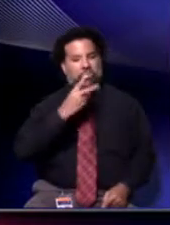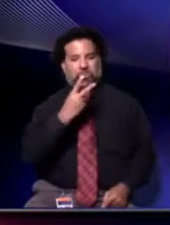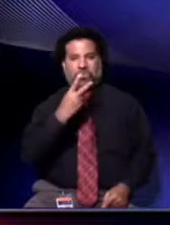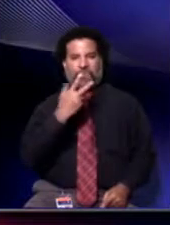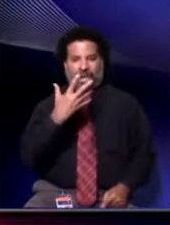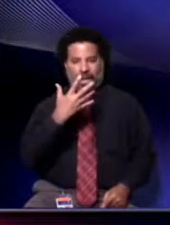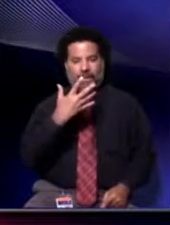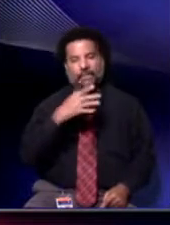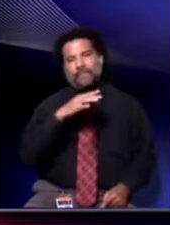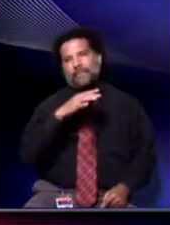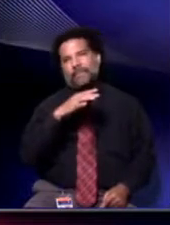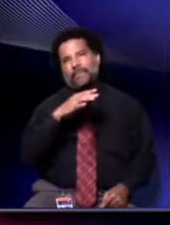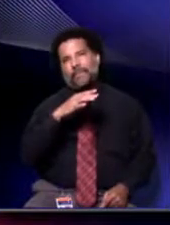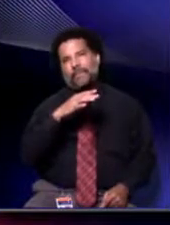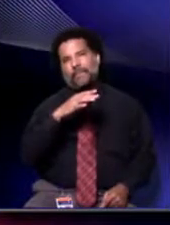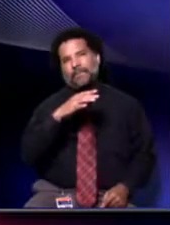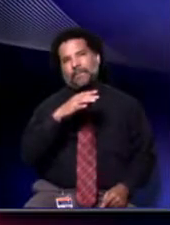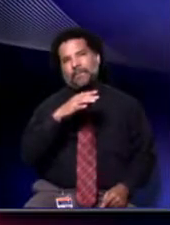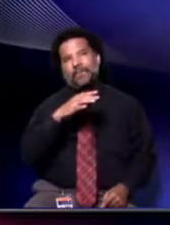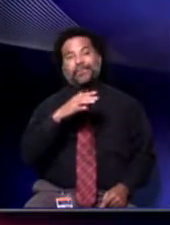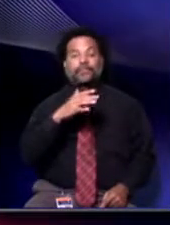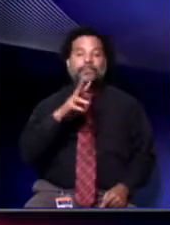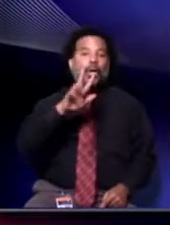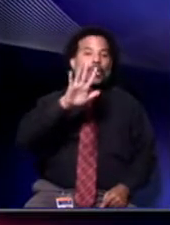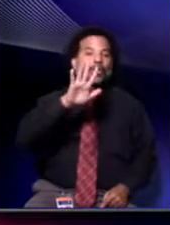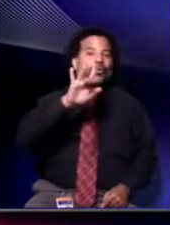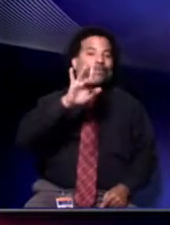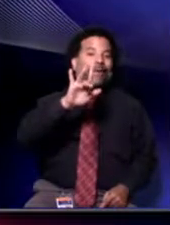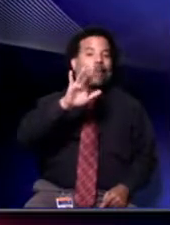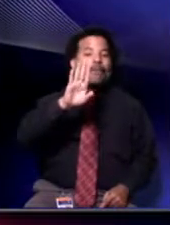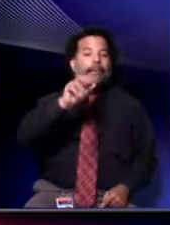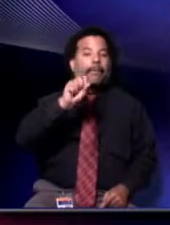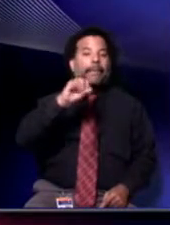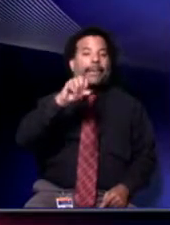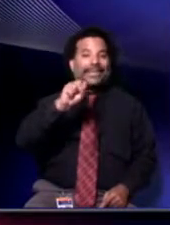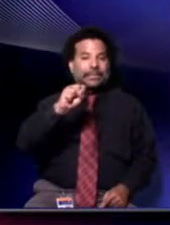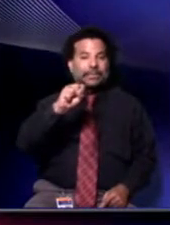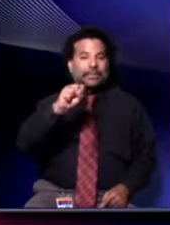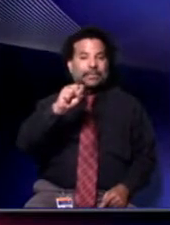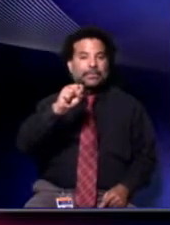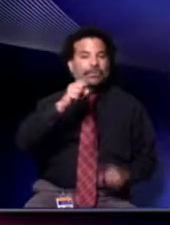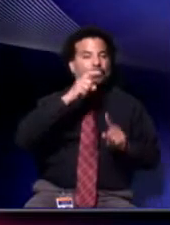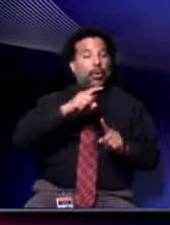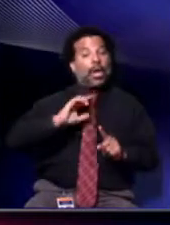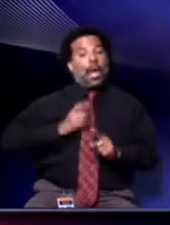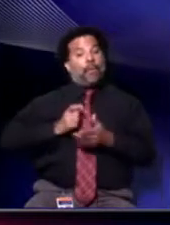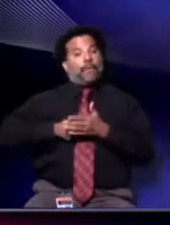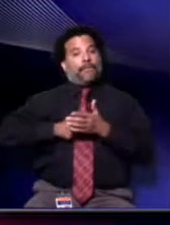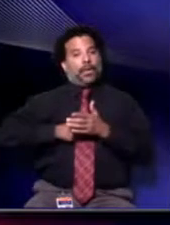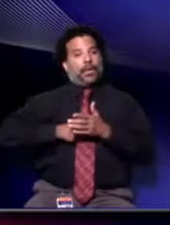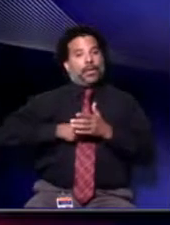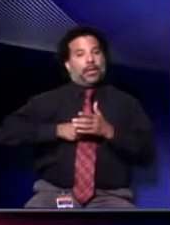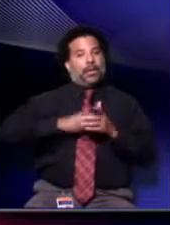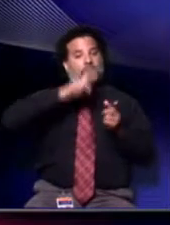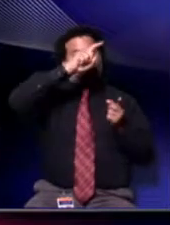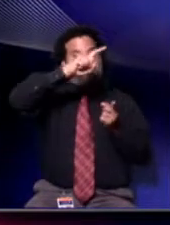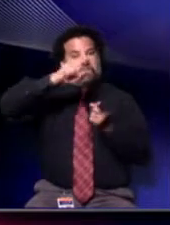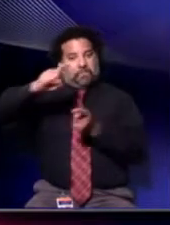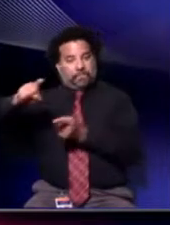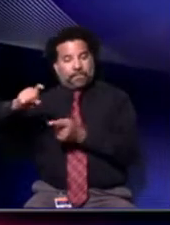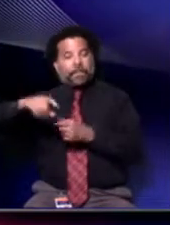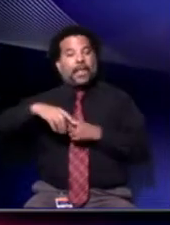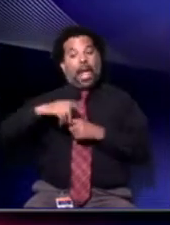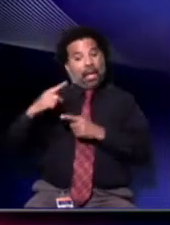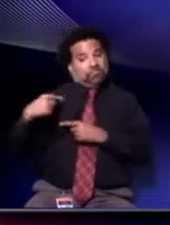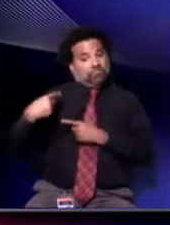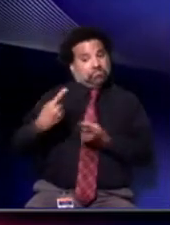as some would call it, 25 basis points. Our fee is on a tiered schedule and has gone